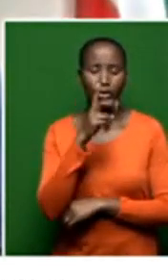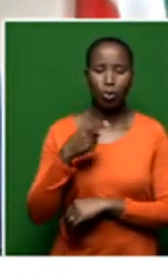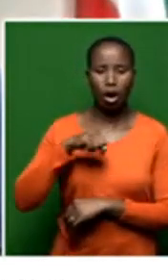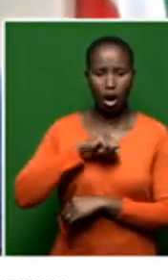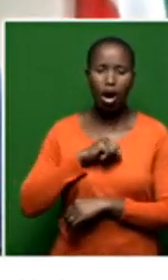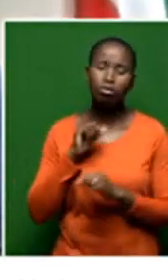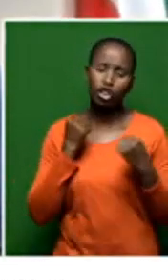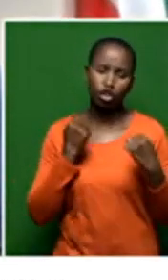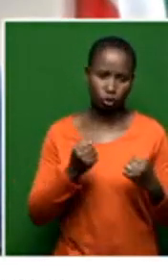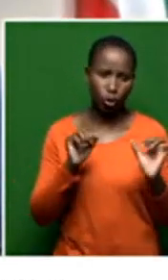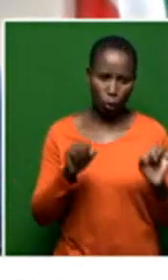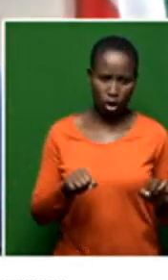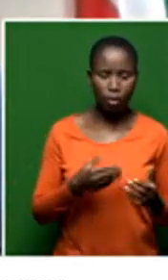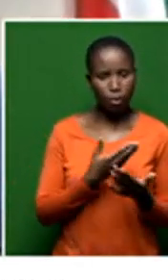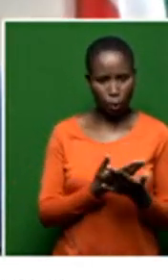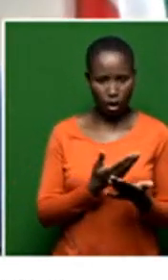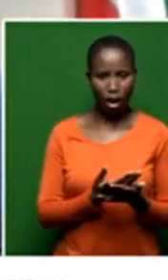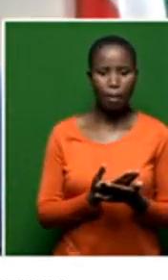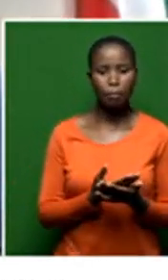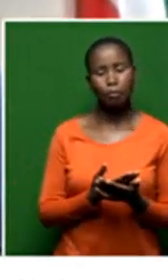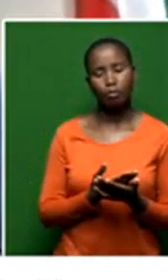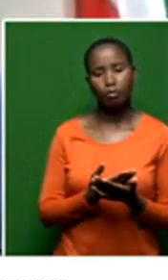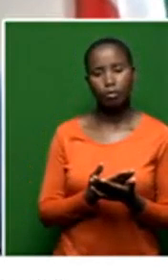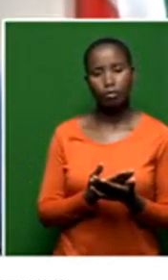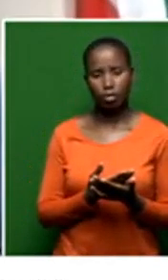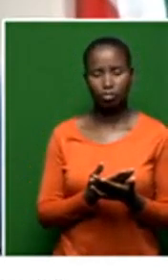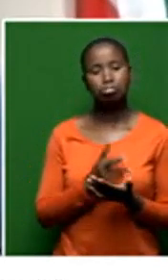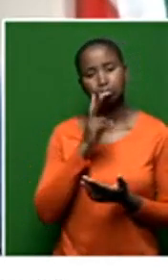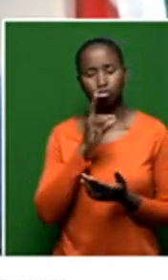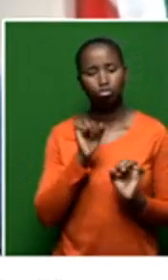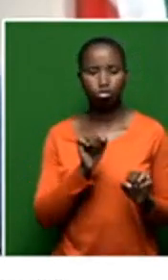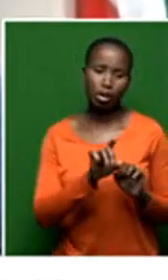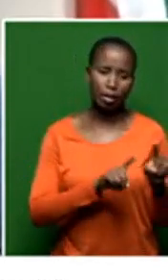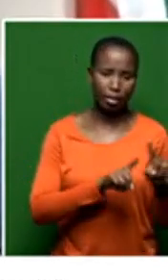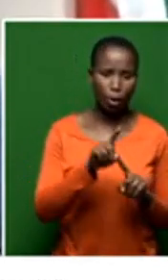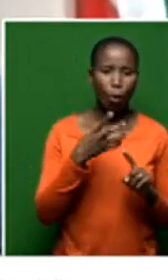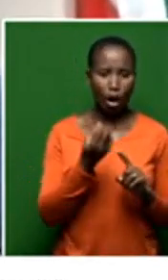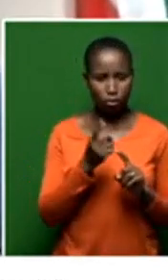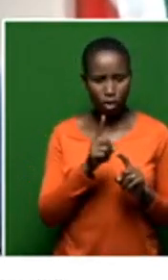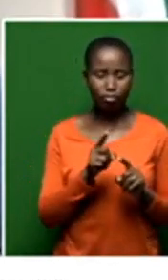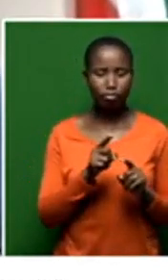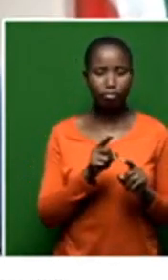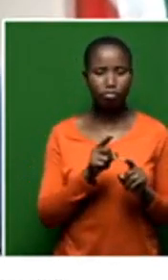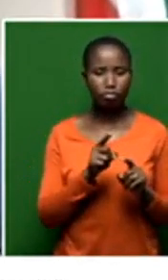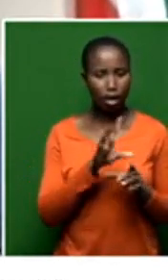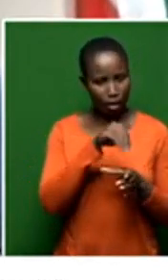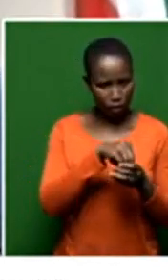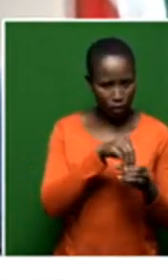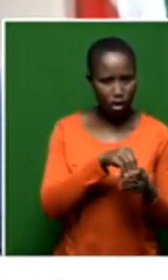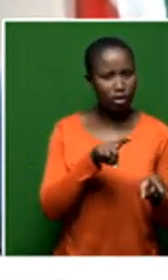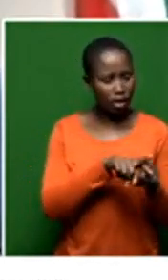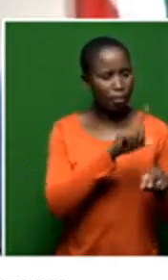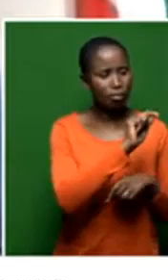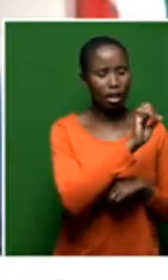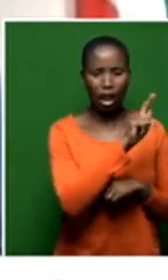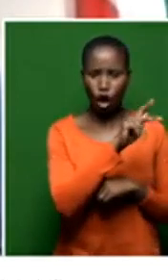be able to indeed see it through. So there is an active litigation, but Telkom is also participating in